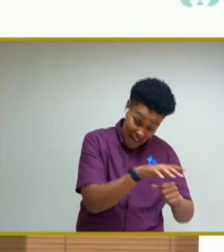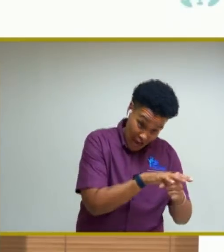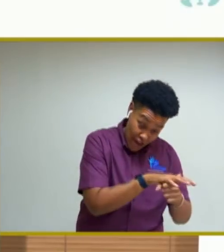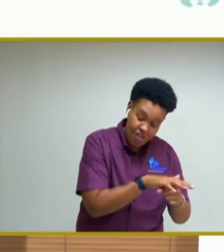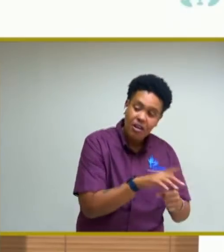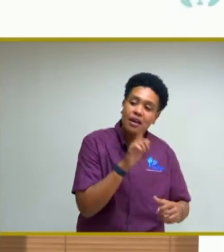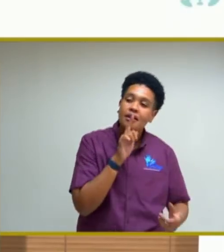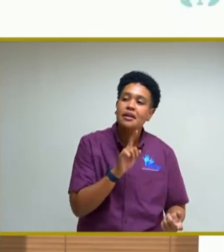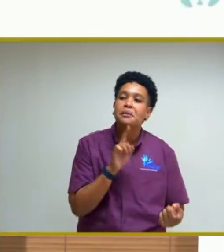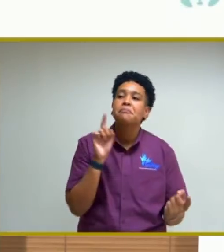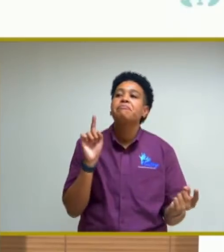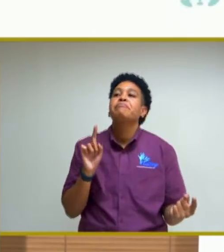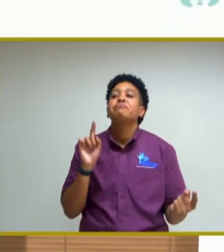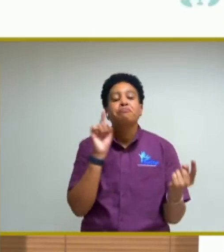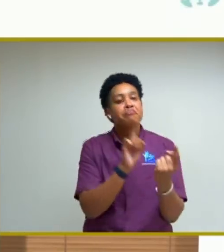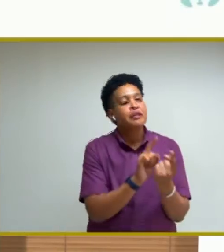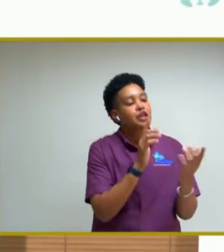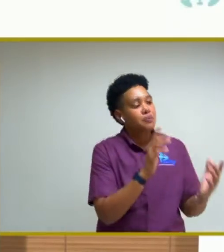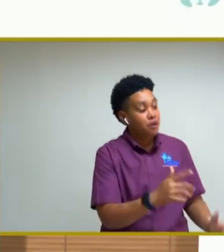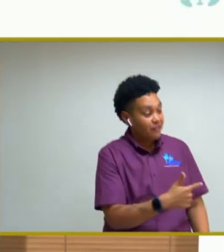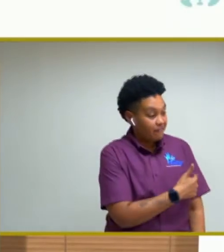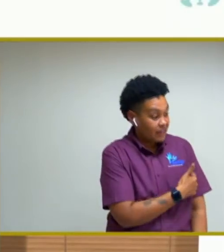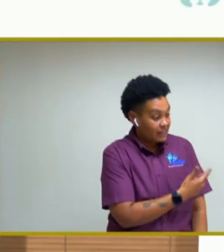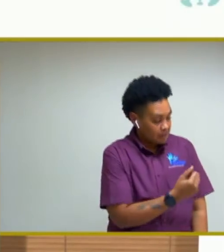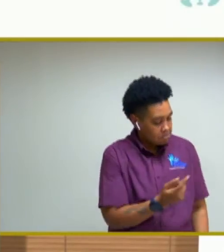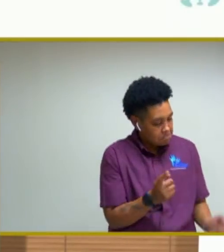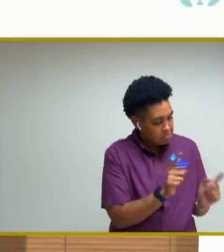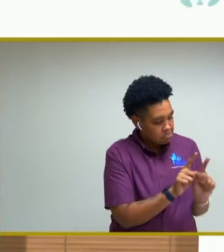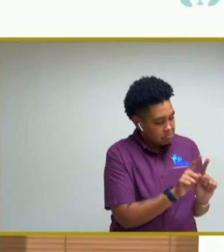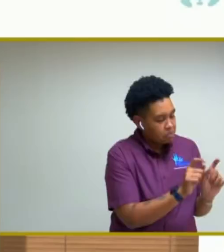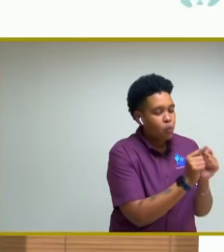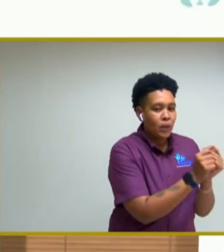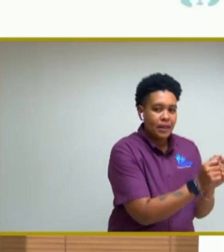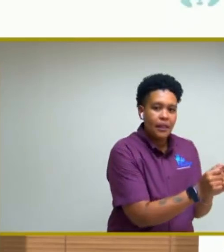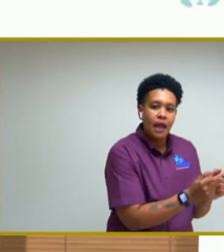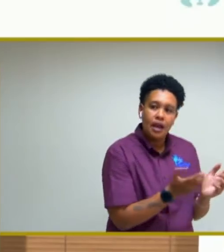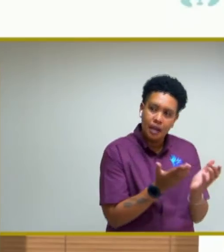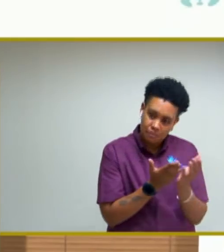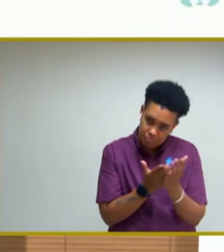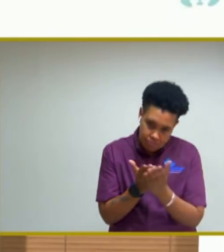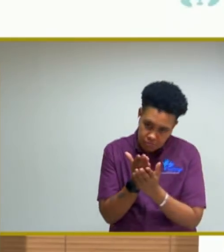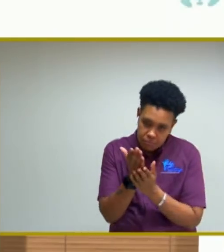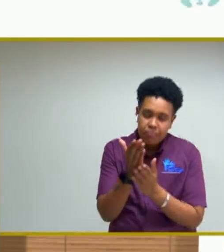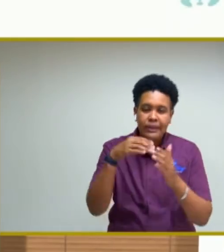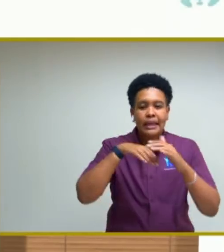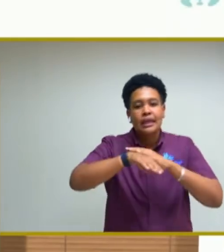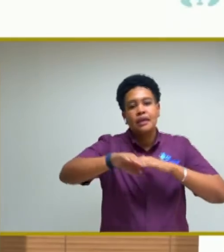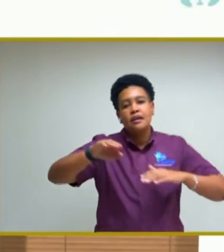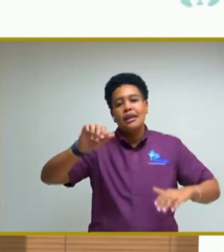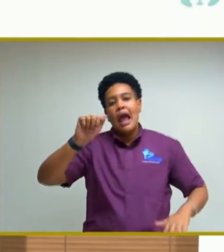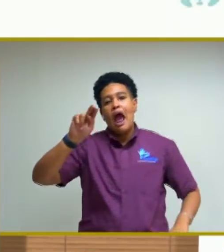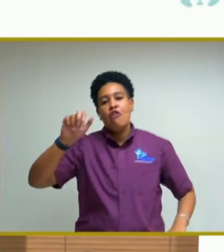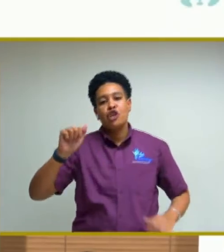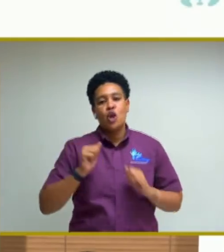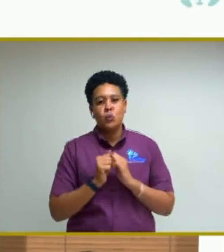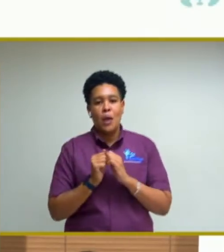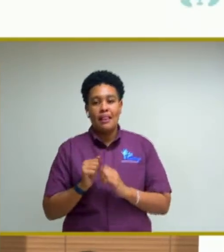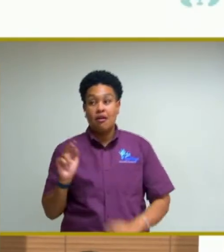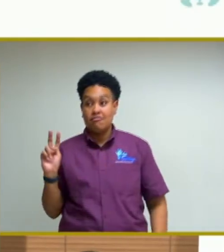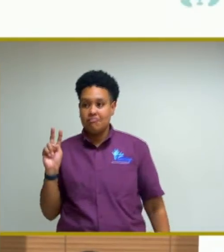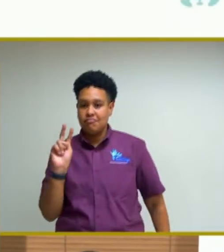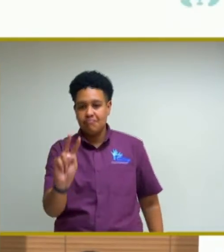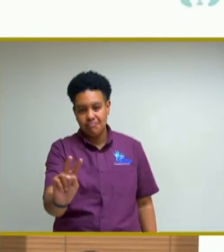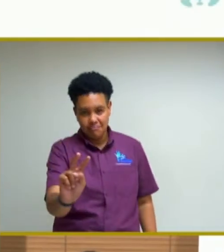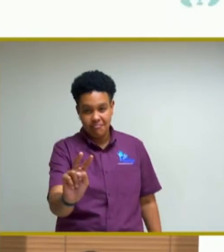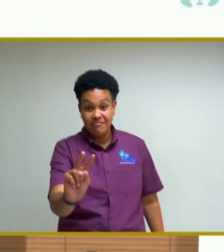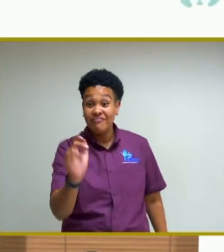with the person to be vaccinated, and they proceed into the arena together. If